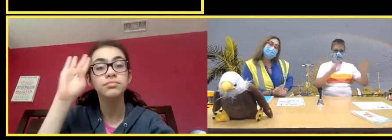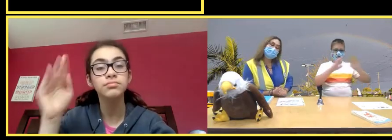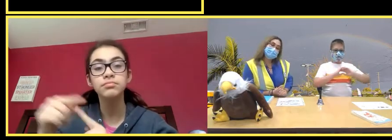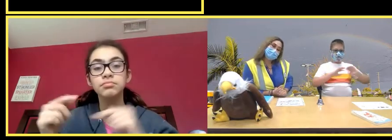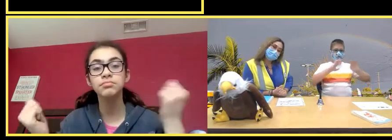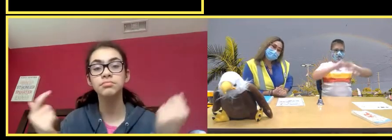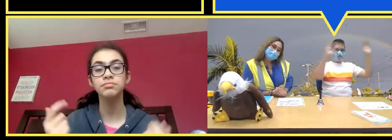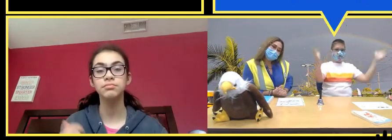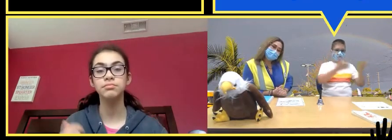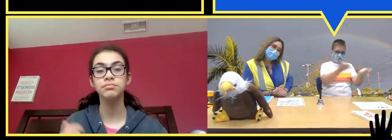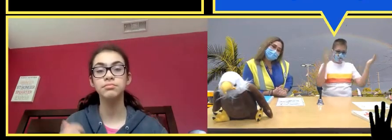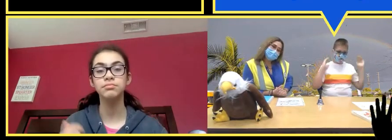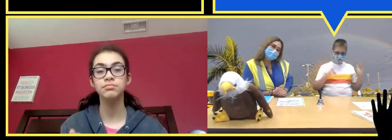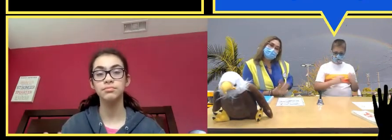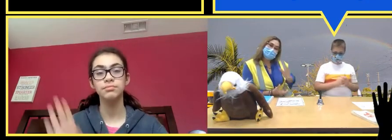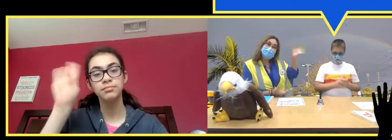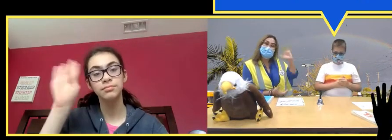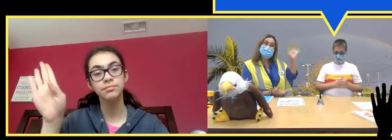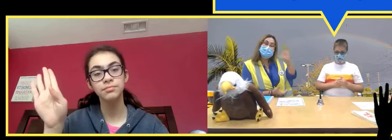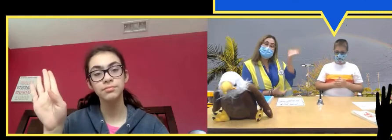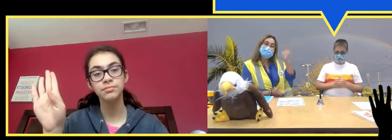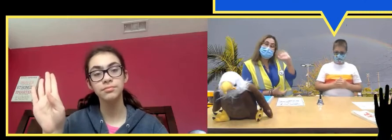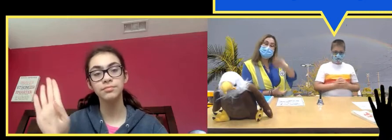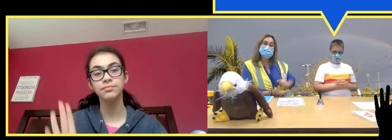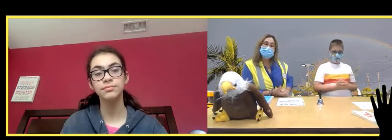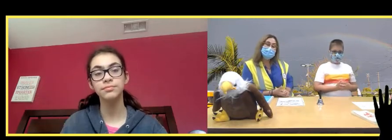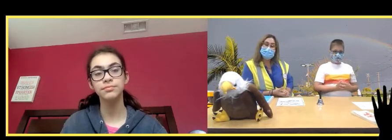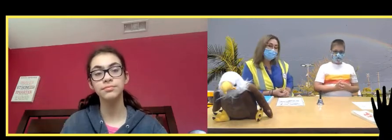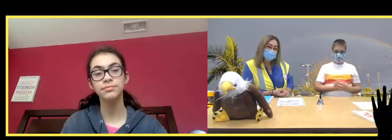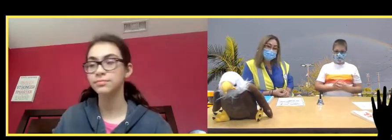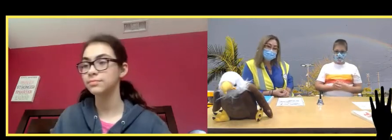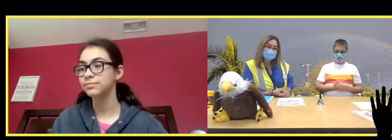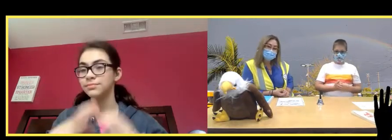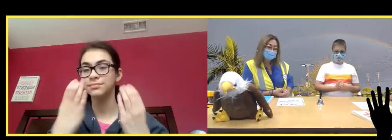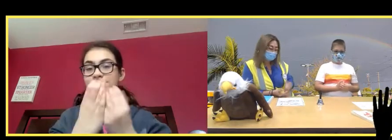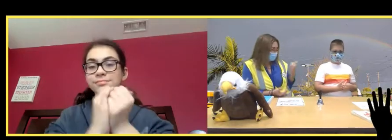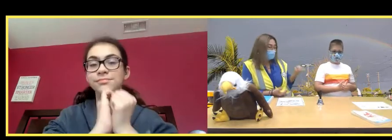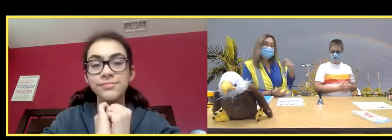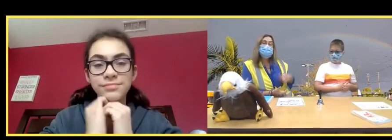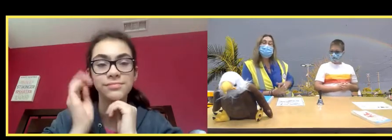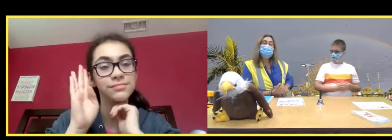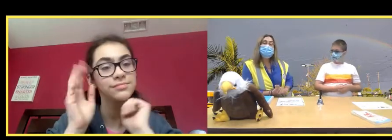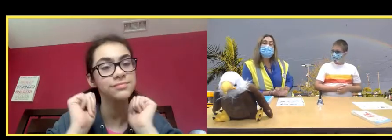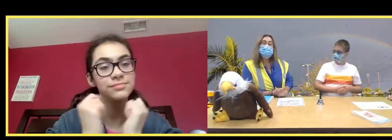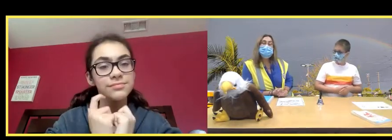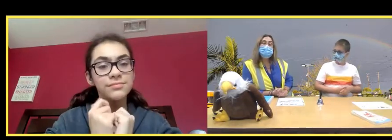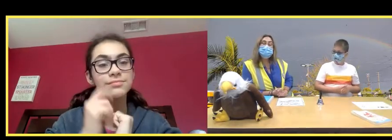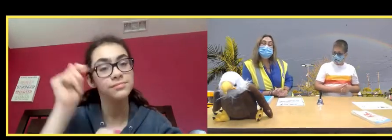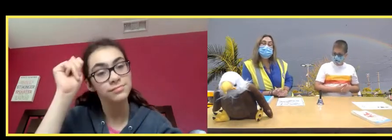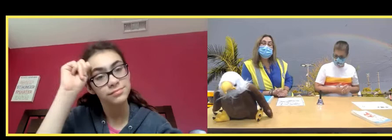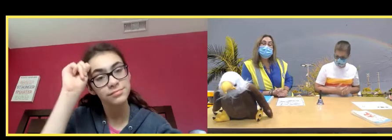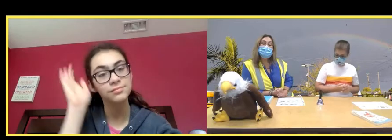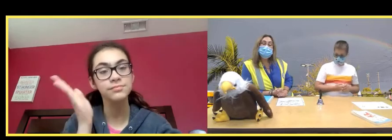everybody, Tyler? Hello, everybody. Oh, he wants to say hello to everybody. Tyler will